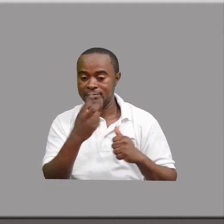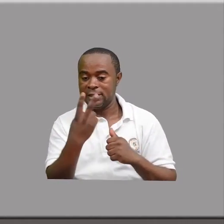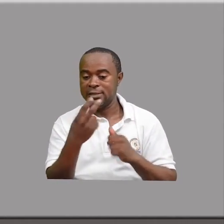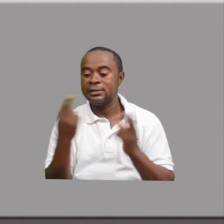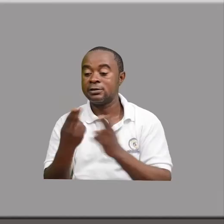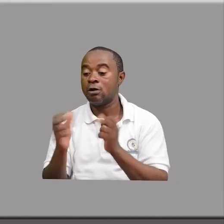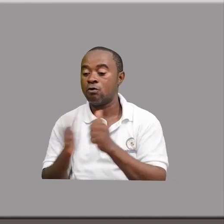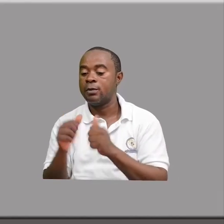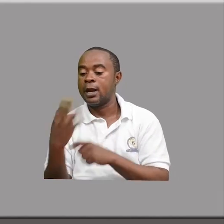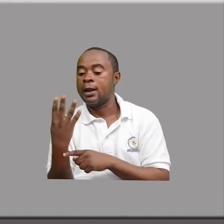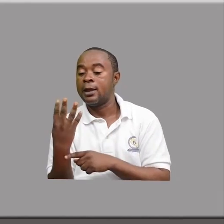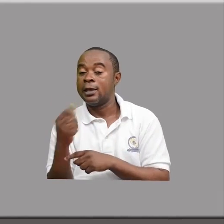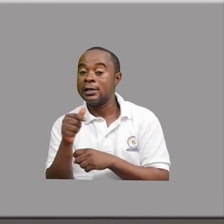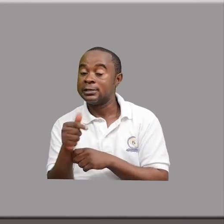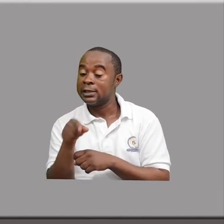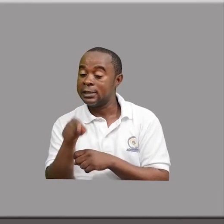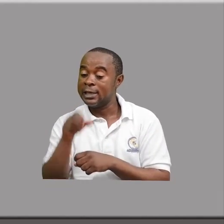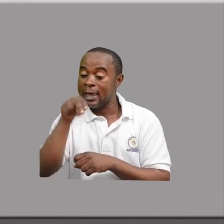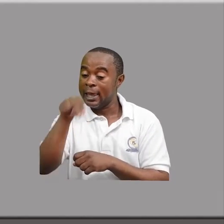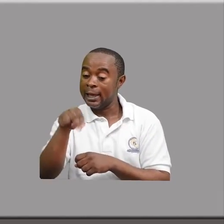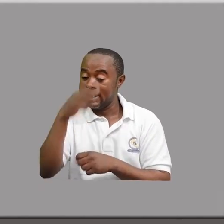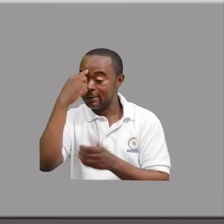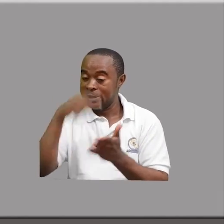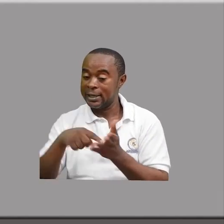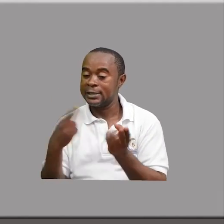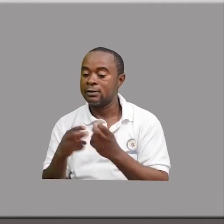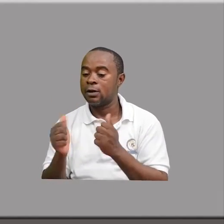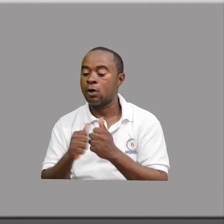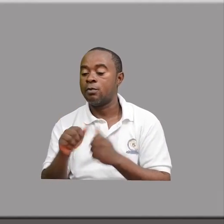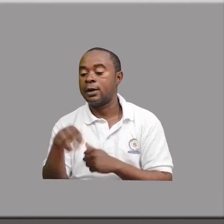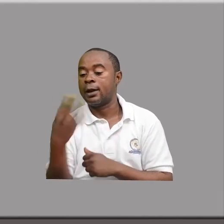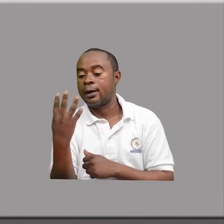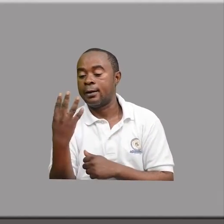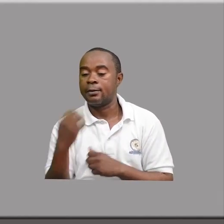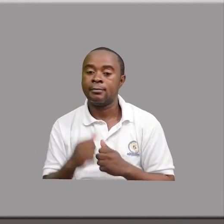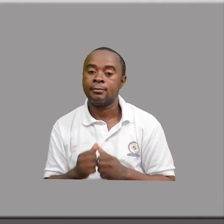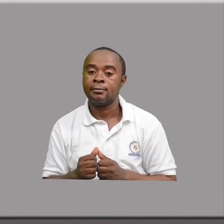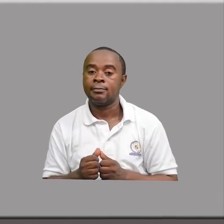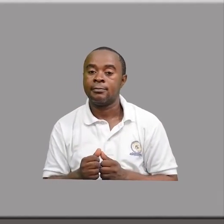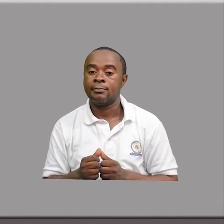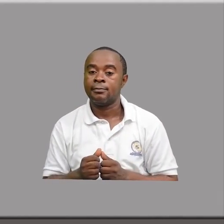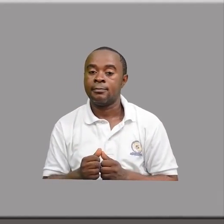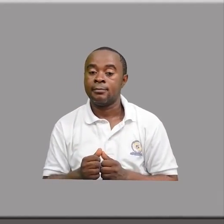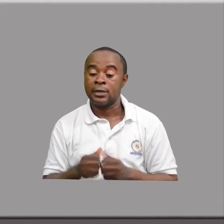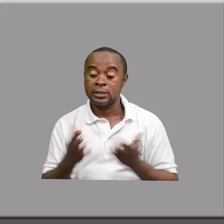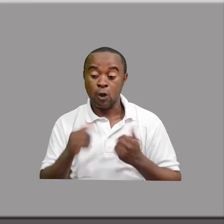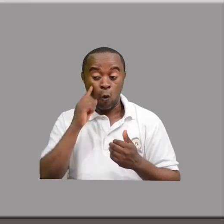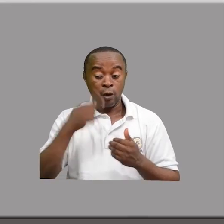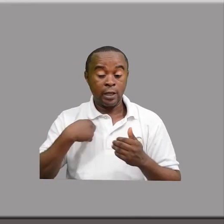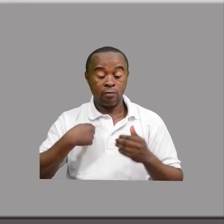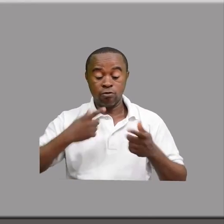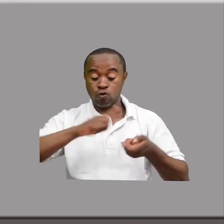16,384 class B network. Now on the host part, we